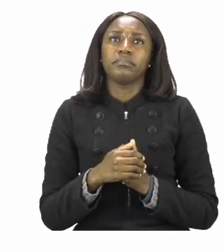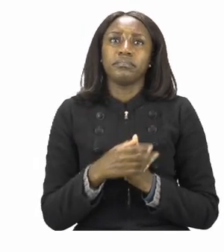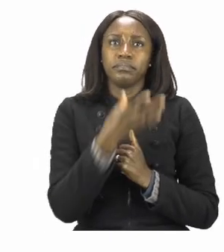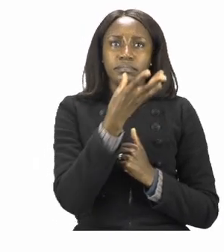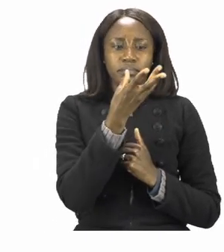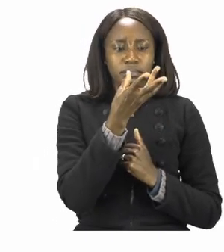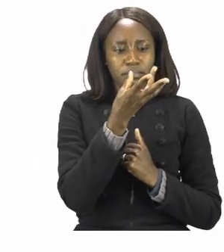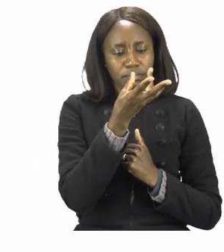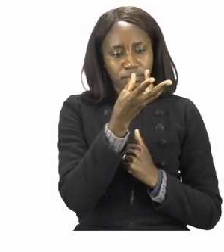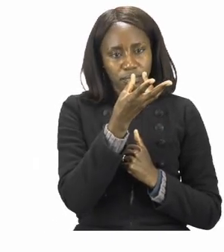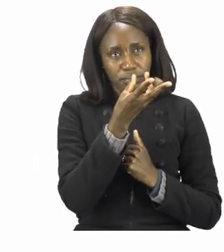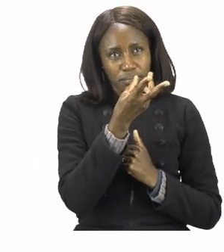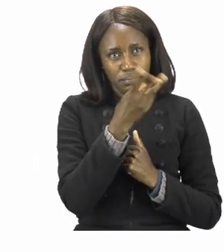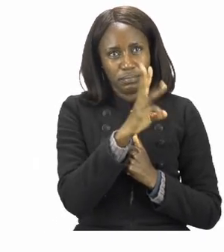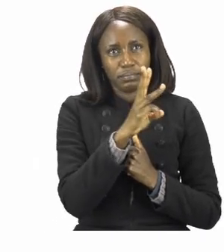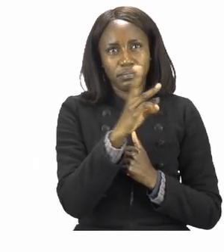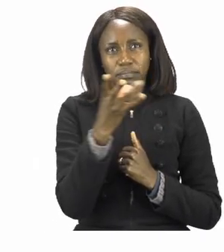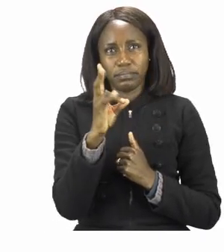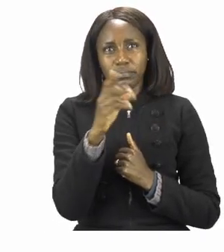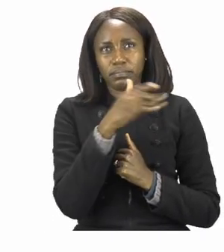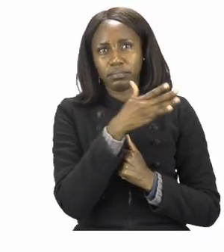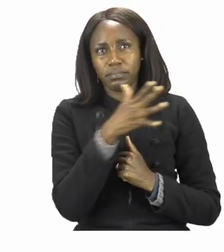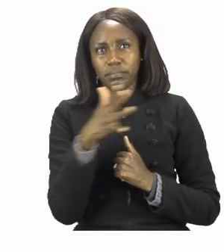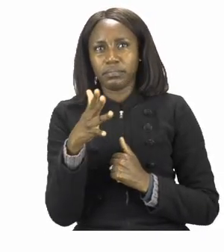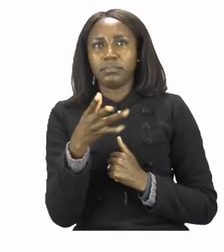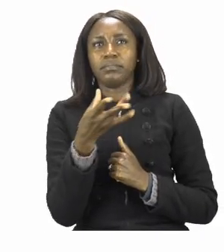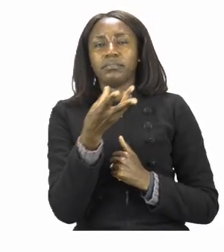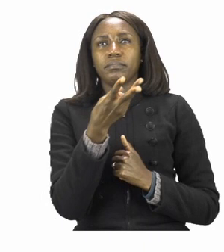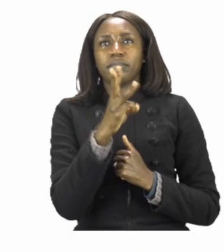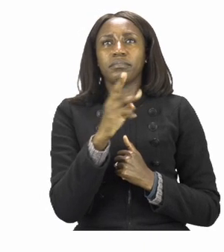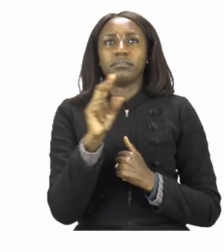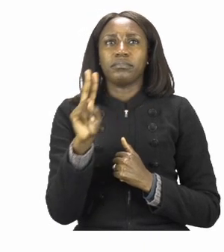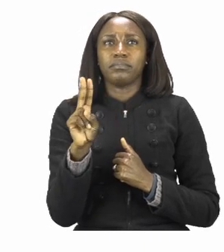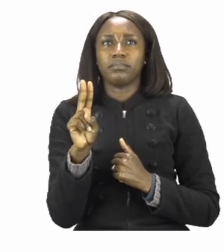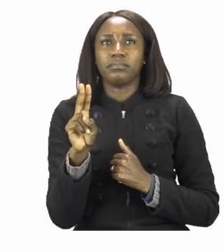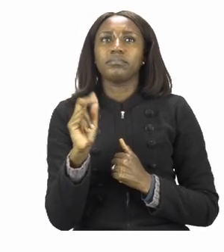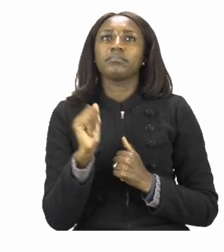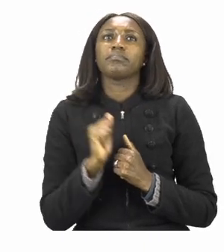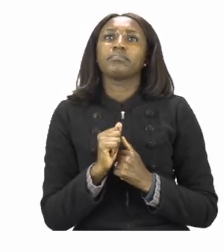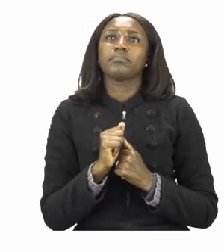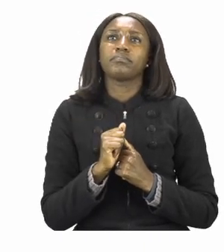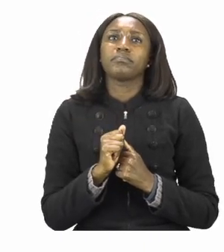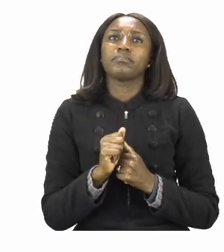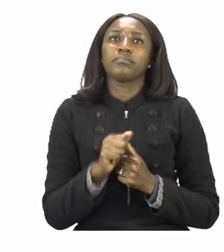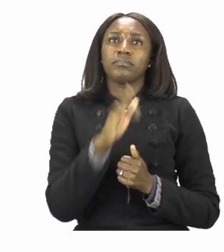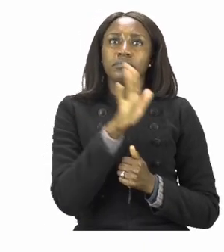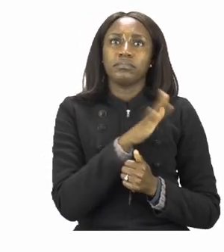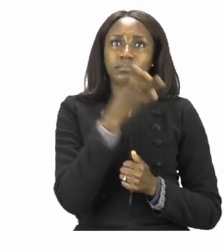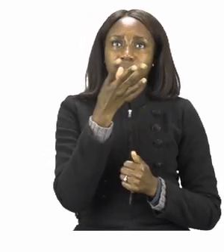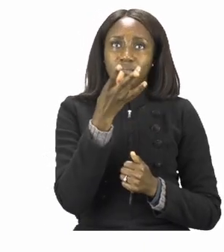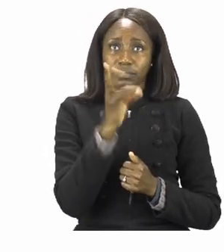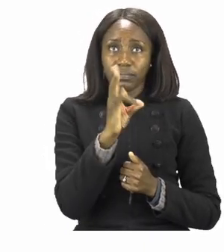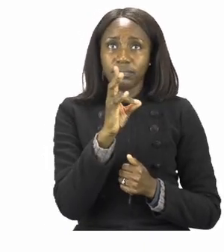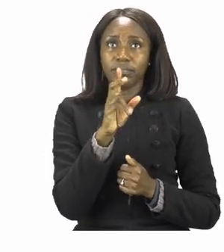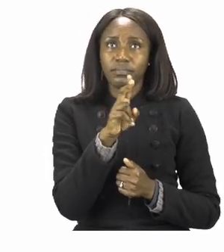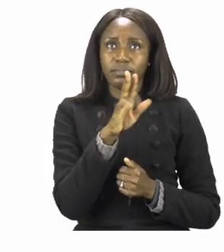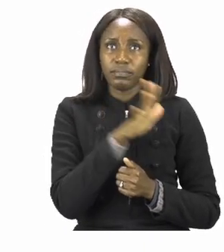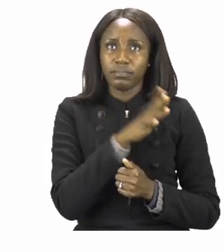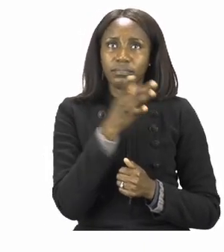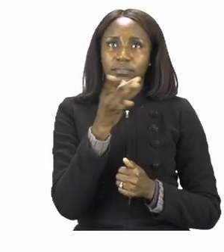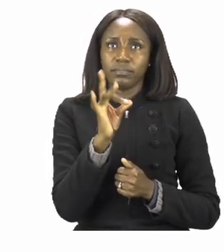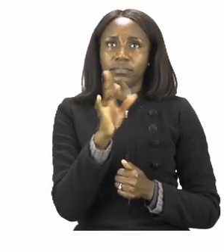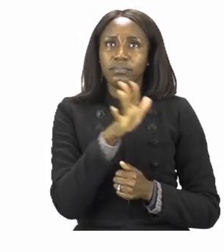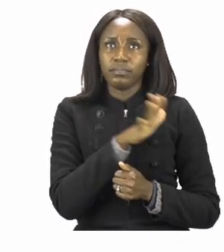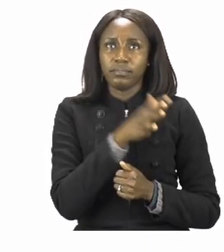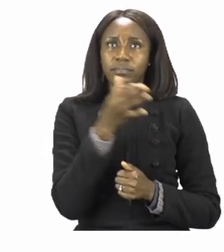can see, they have colored in 57, 58,